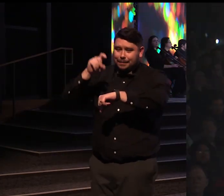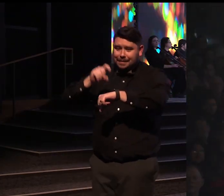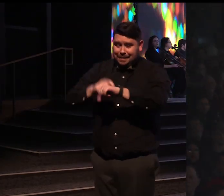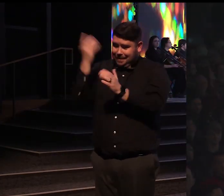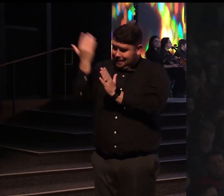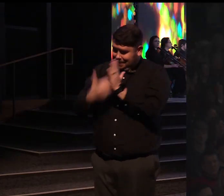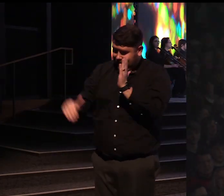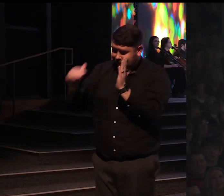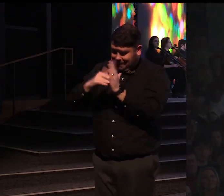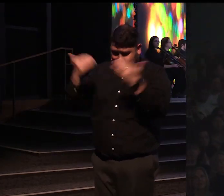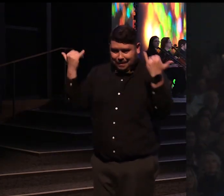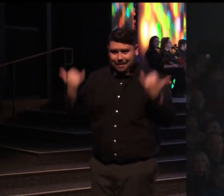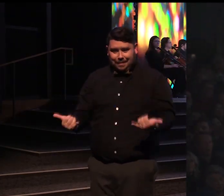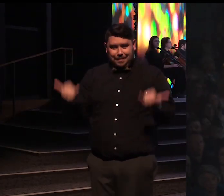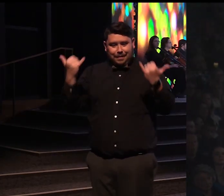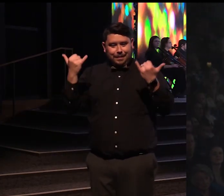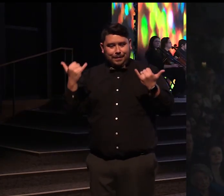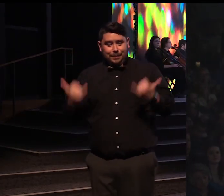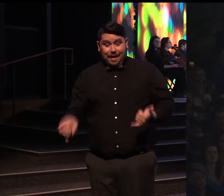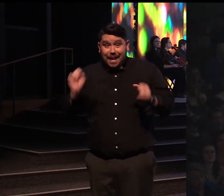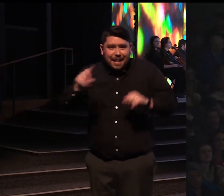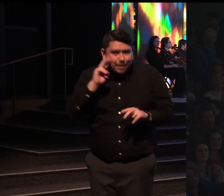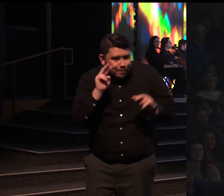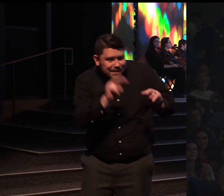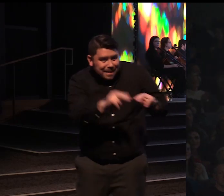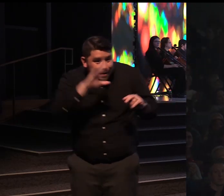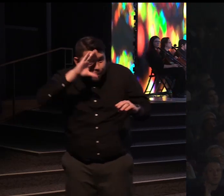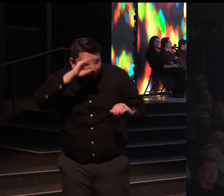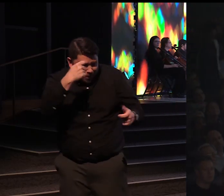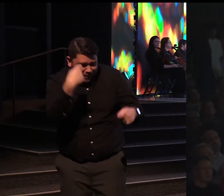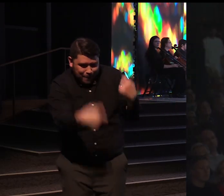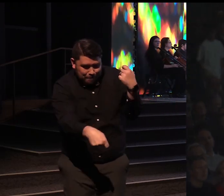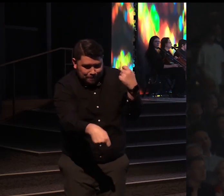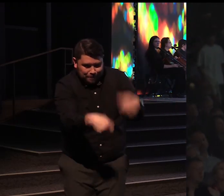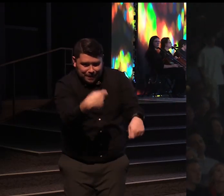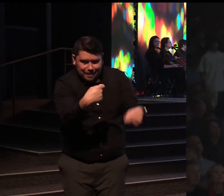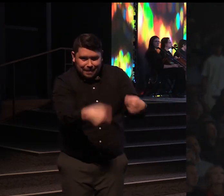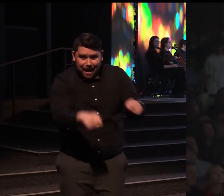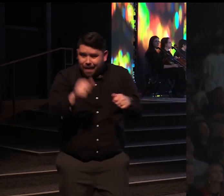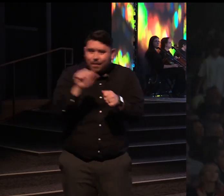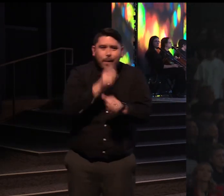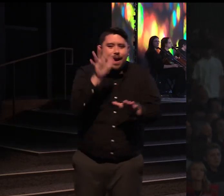Christmas time has come. Can you hear the little drummer boy playing his drum?